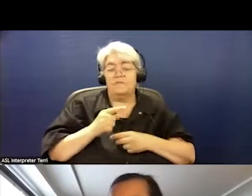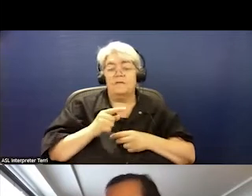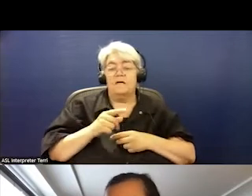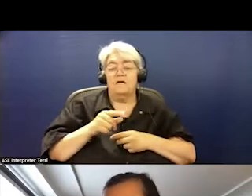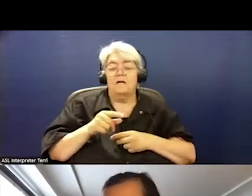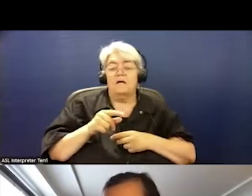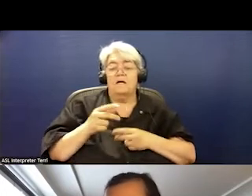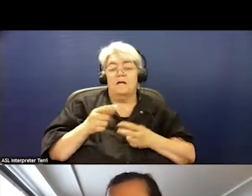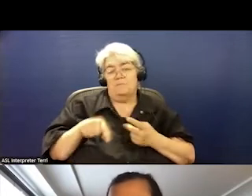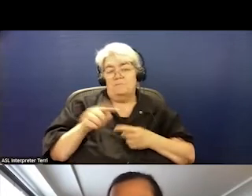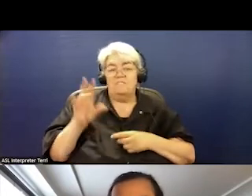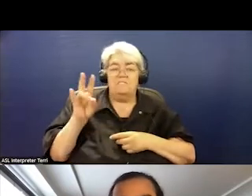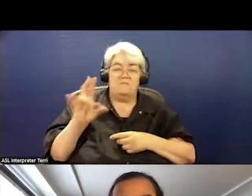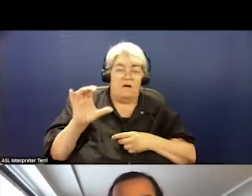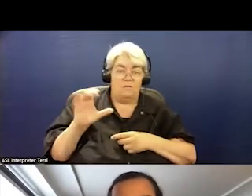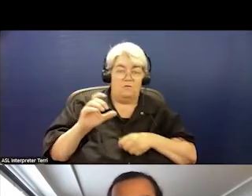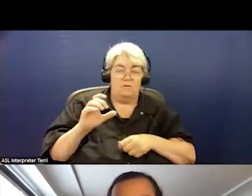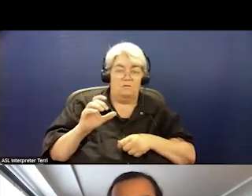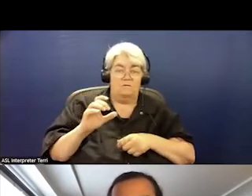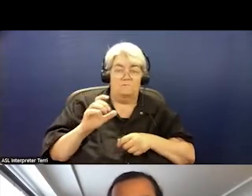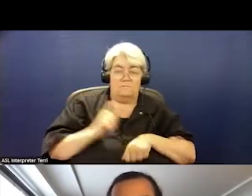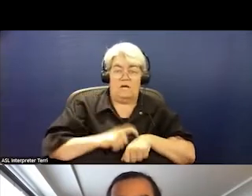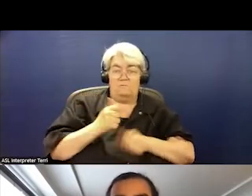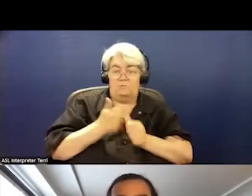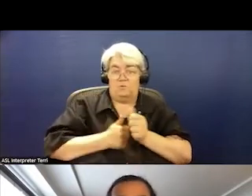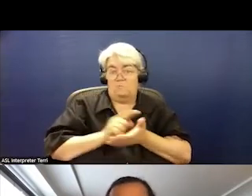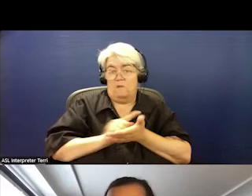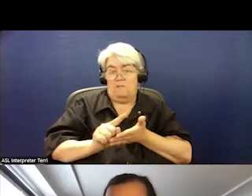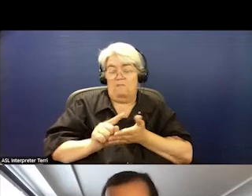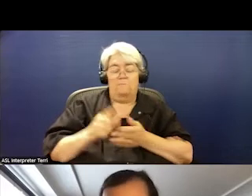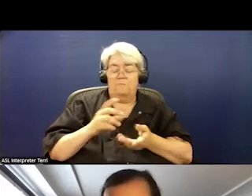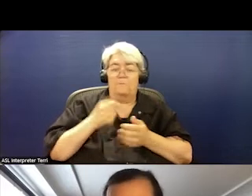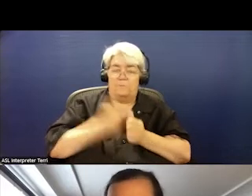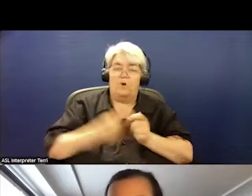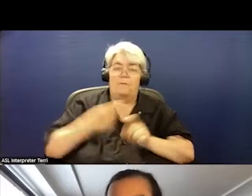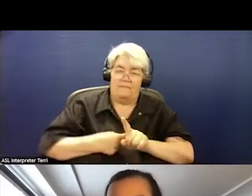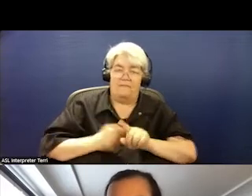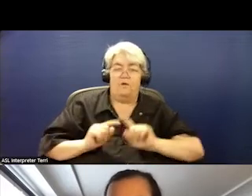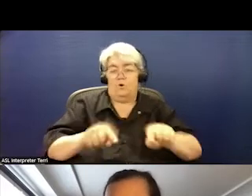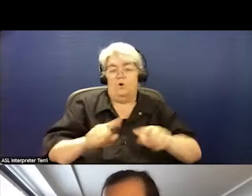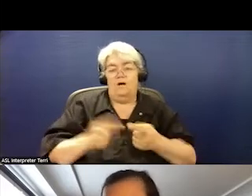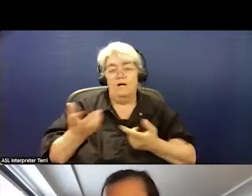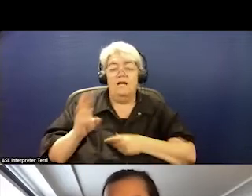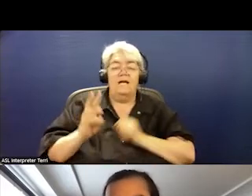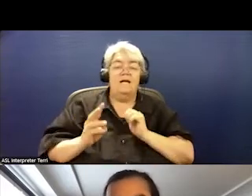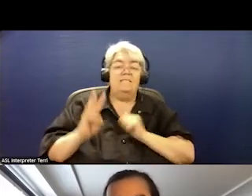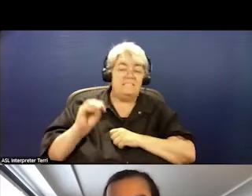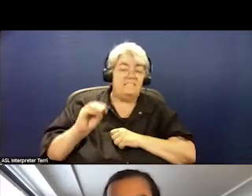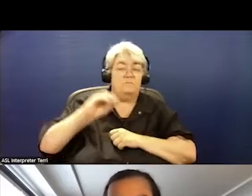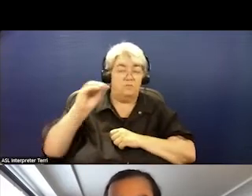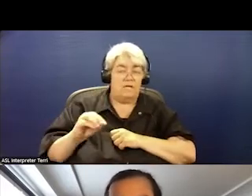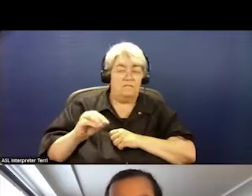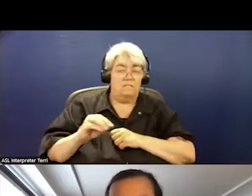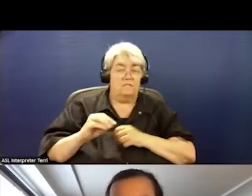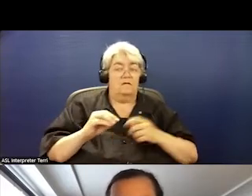handles about 700 calls a month at this point. They're responding to 60% of calls that are coded for